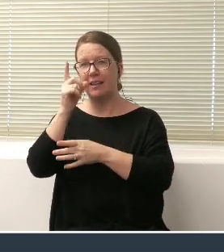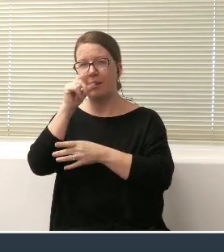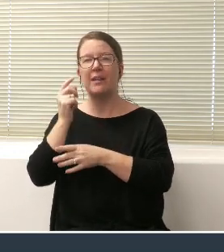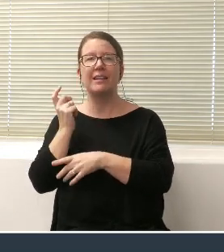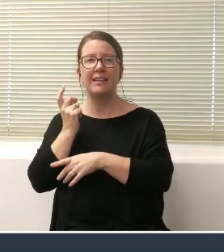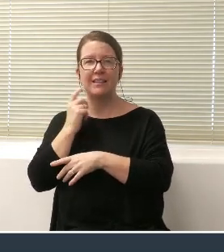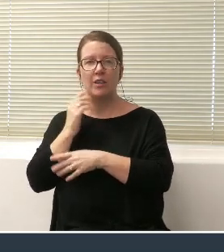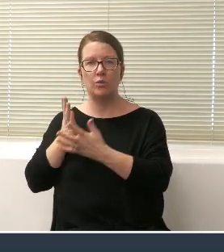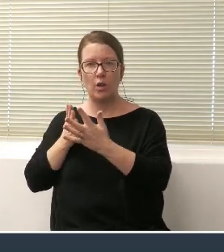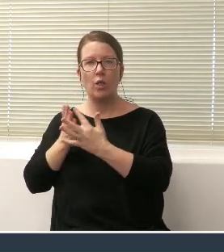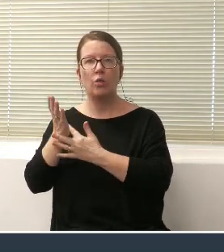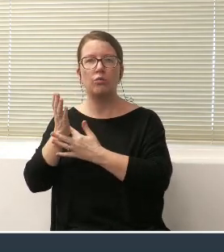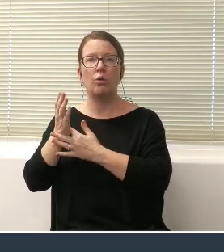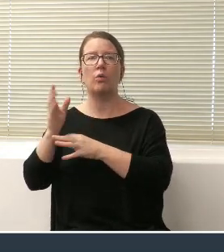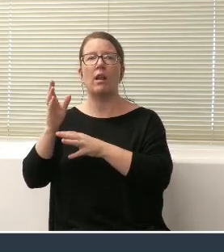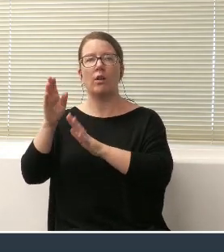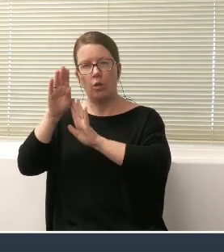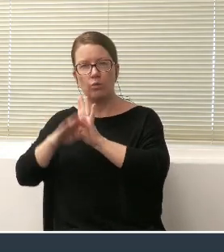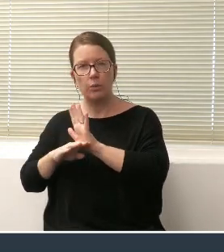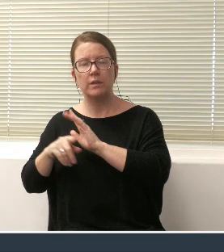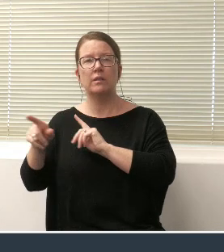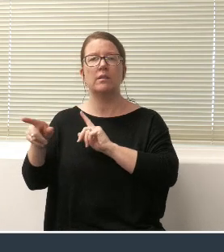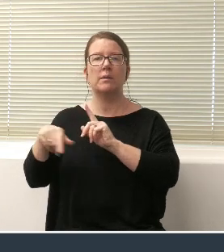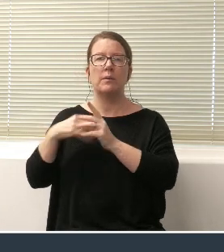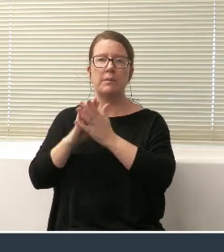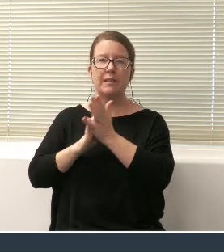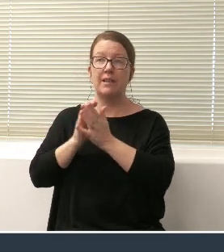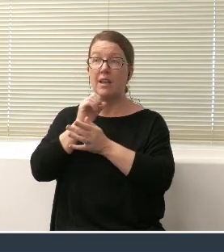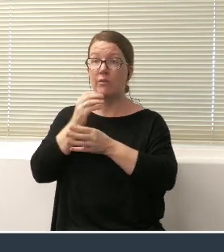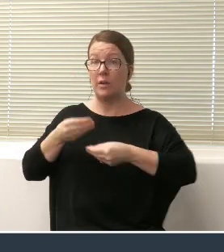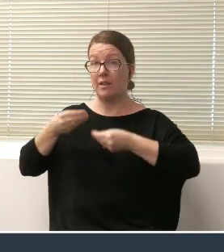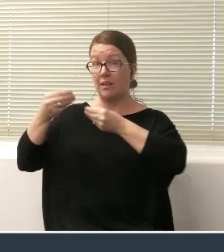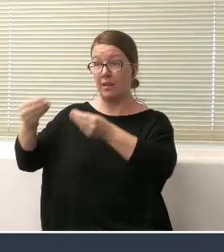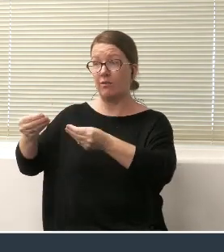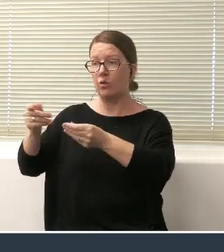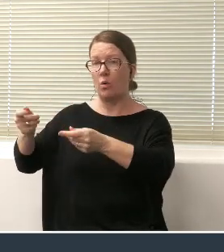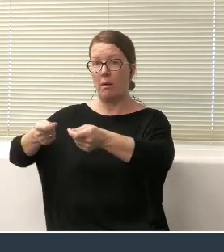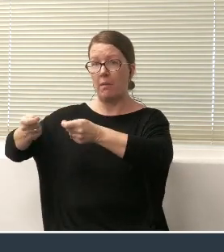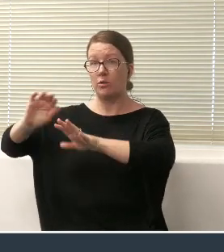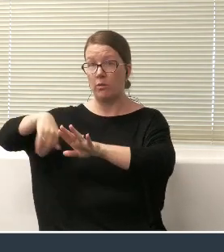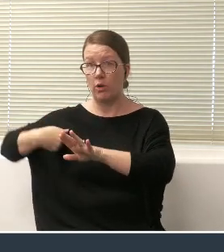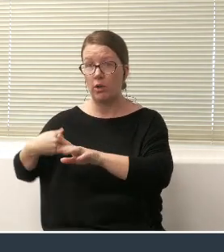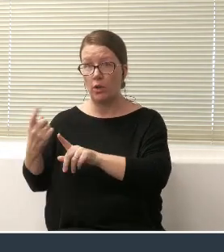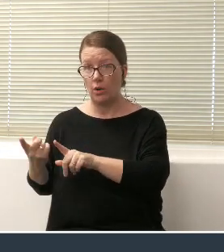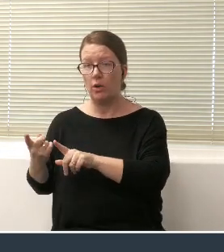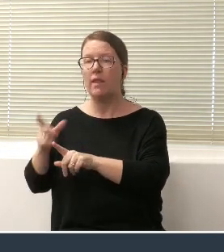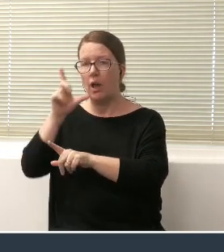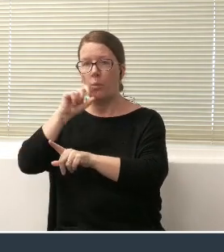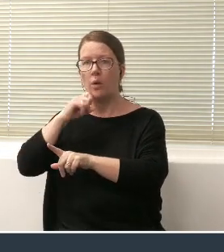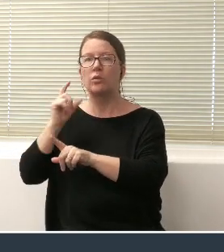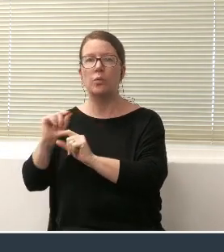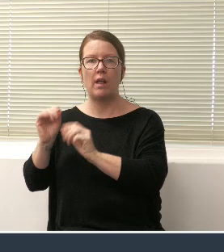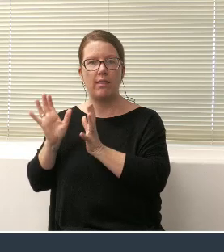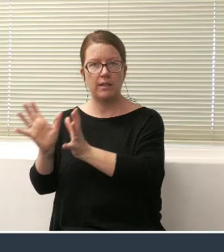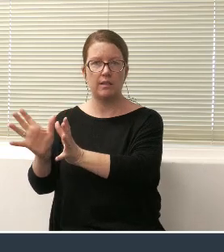focused purely on the investment side of things. So if it's given a particular task of managing a portfolio, then that is what it will do, and